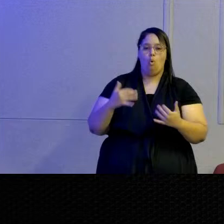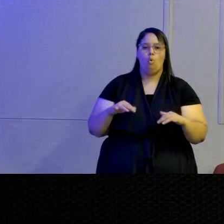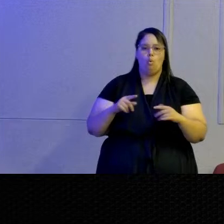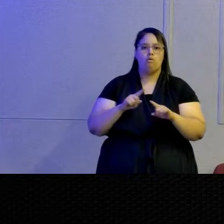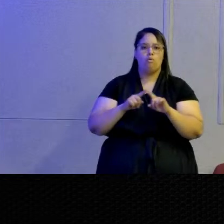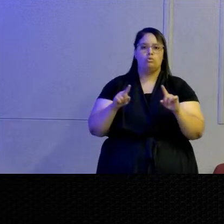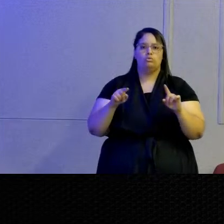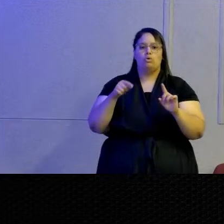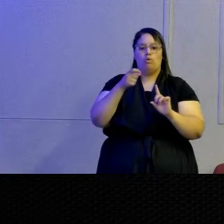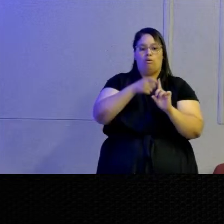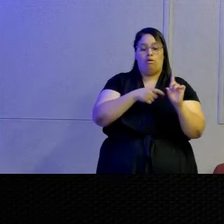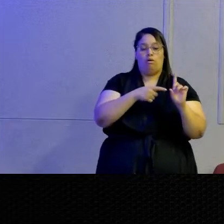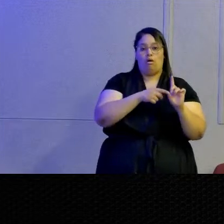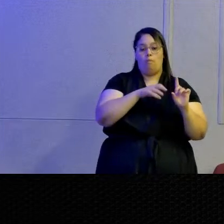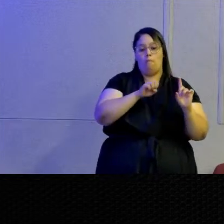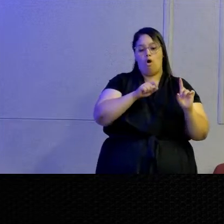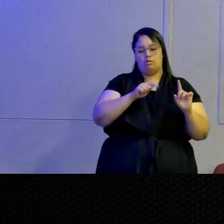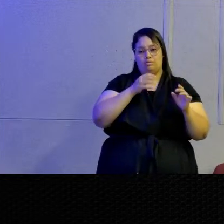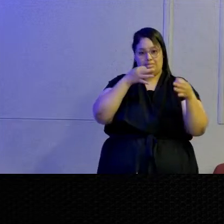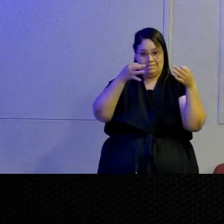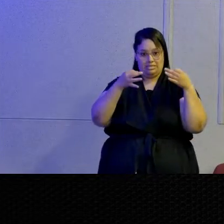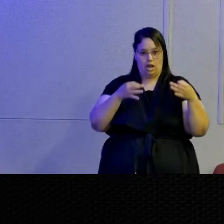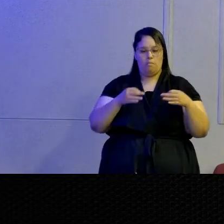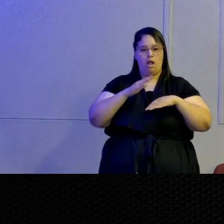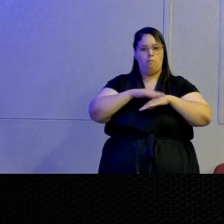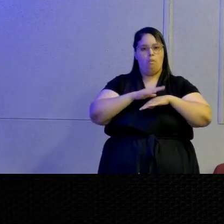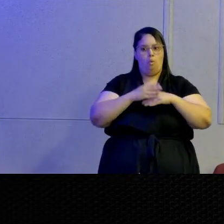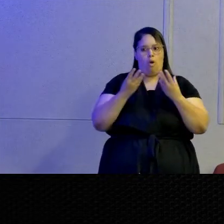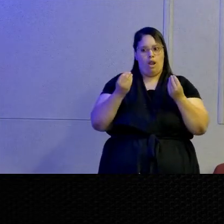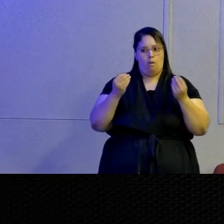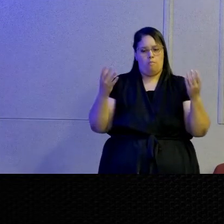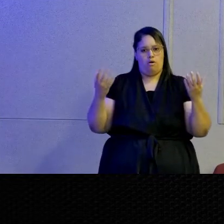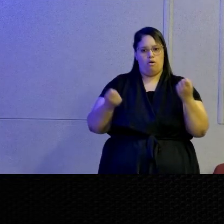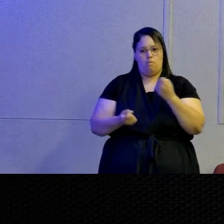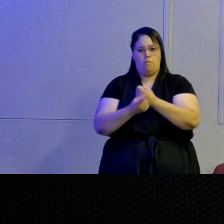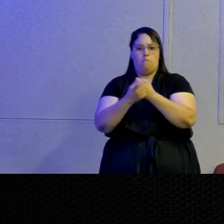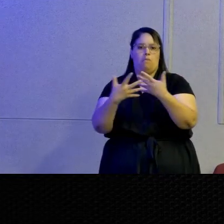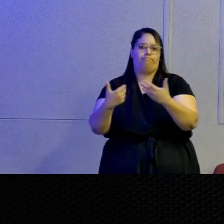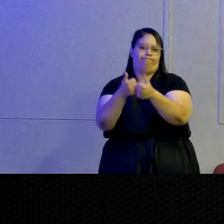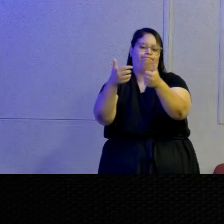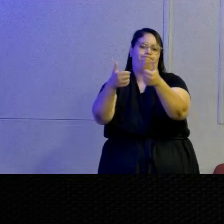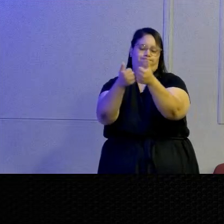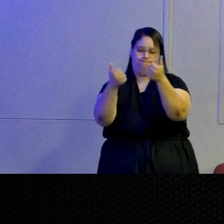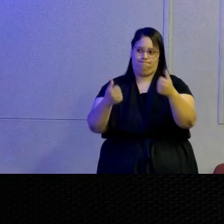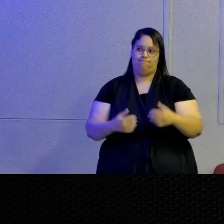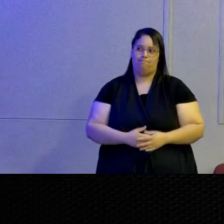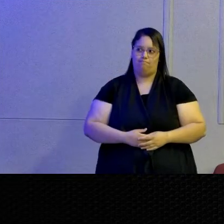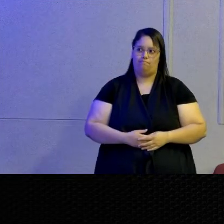has described, with ever increasing numbers of collisions.